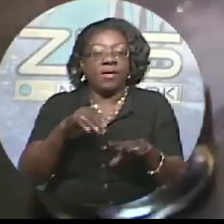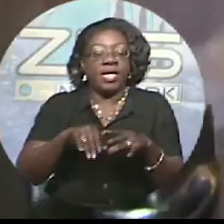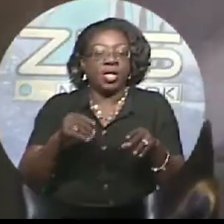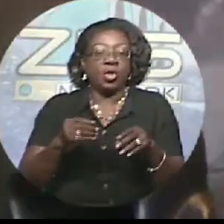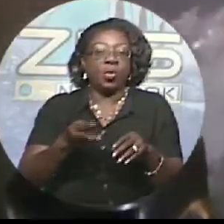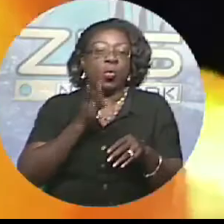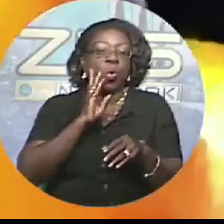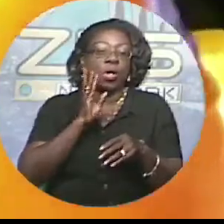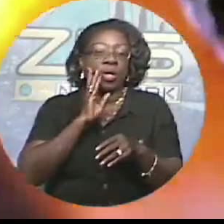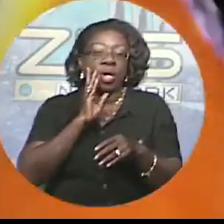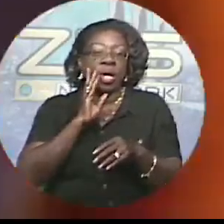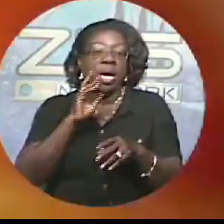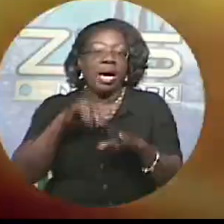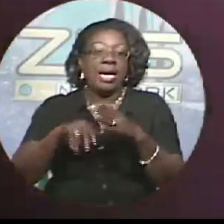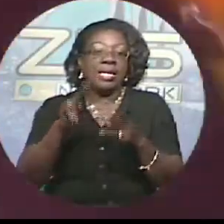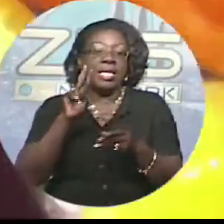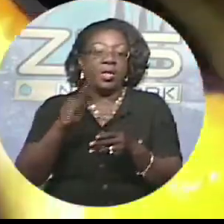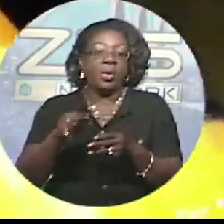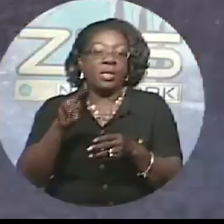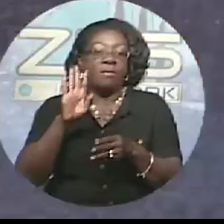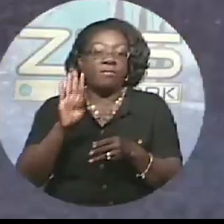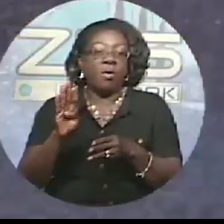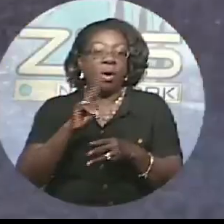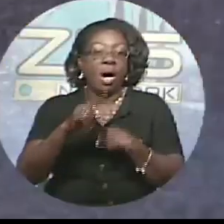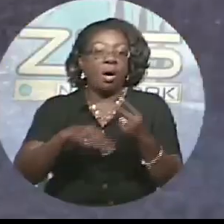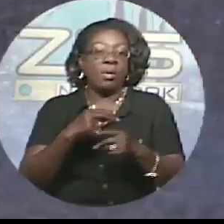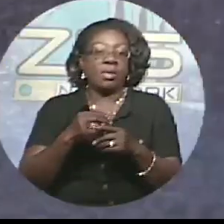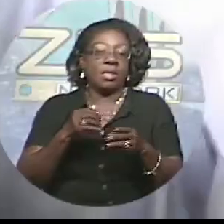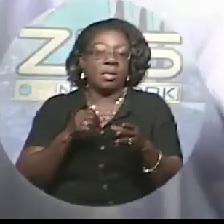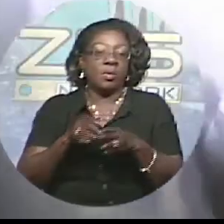in 24 hours, disposed of through the sewer